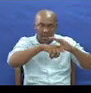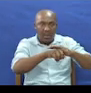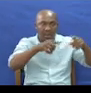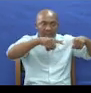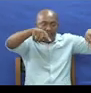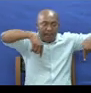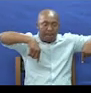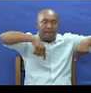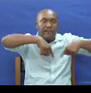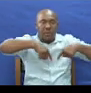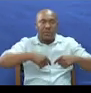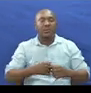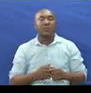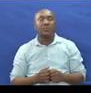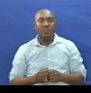Okay.